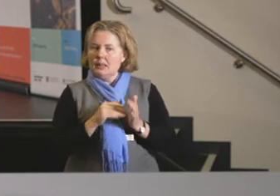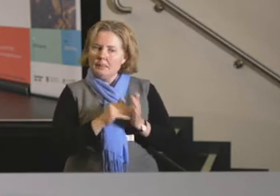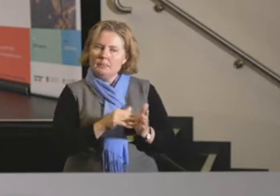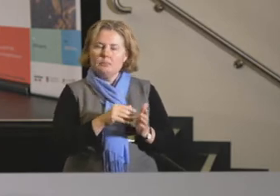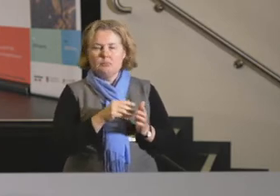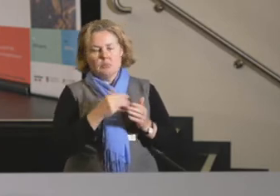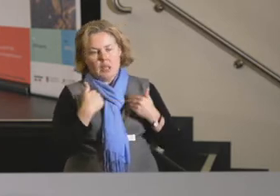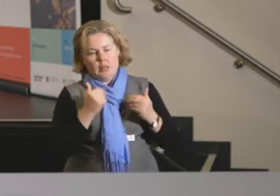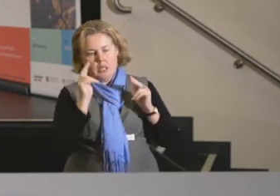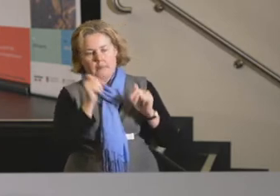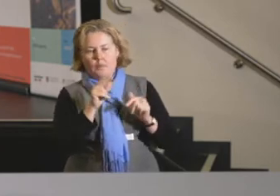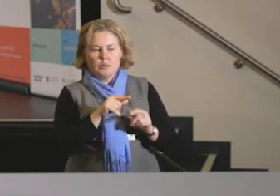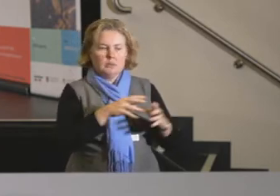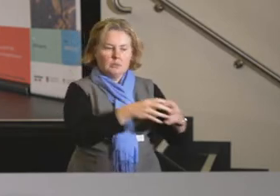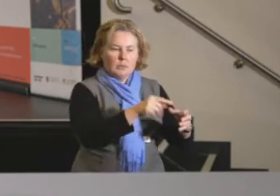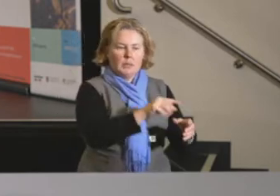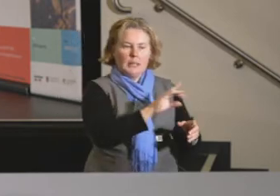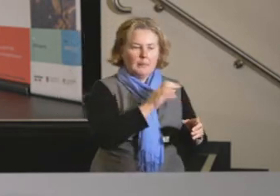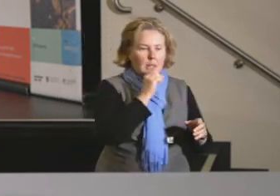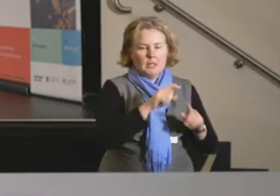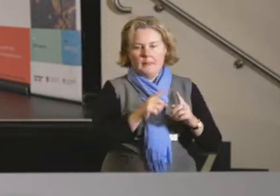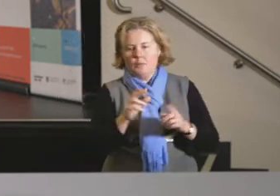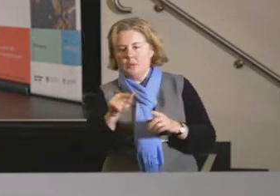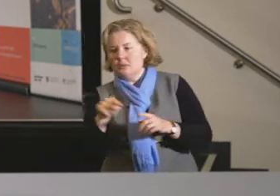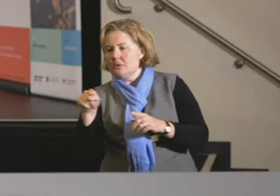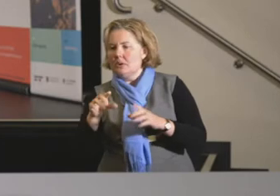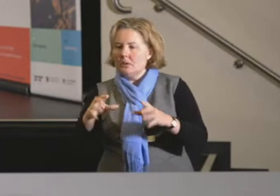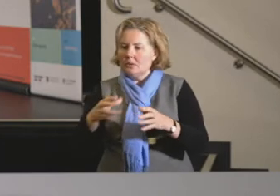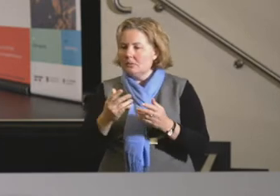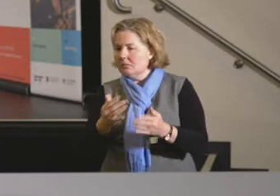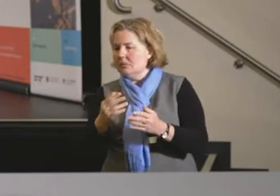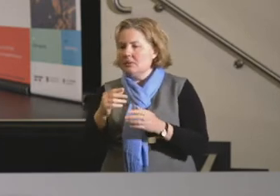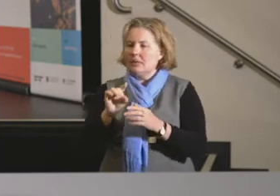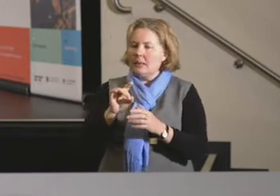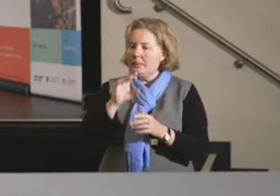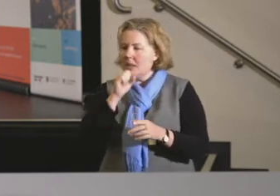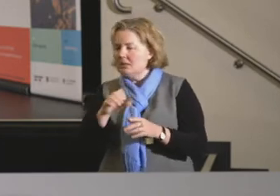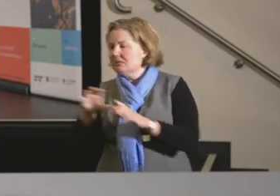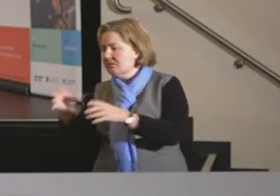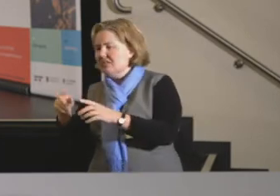this population of gay men, because I know that's what's likely to address